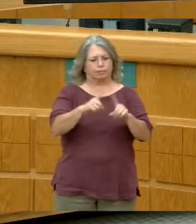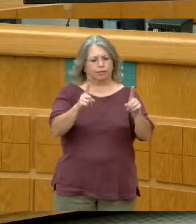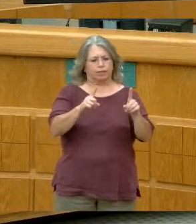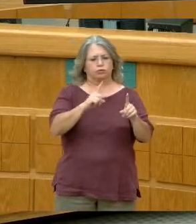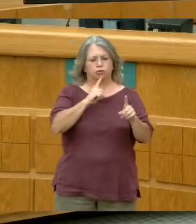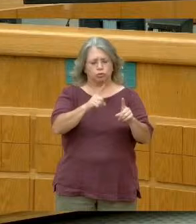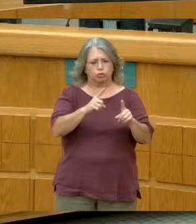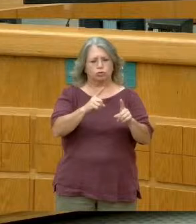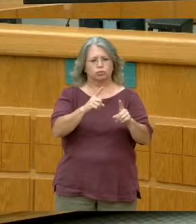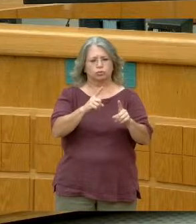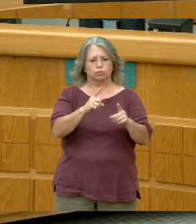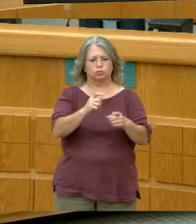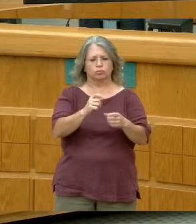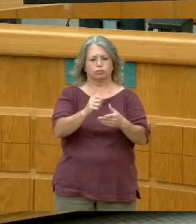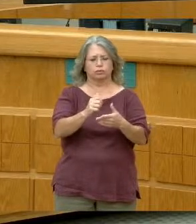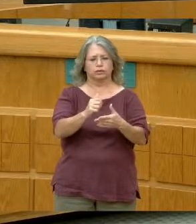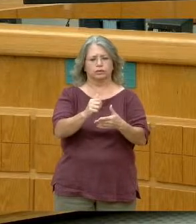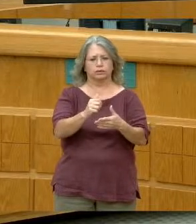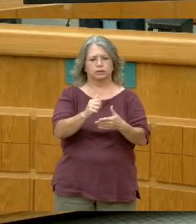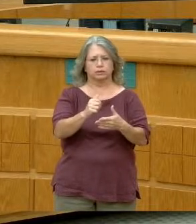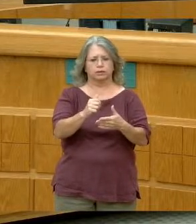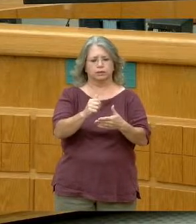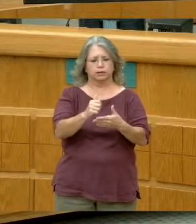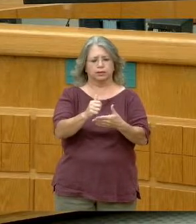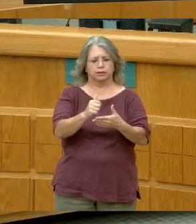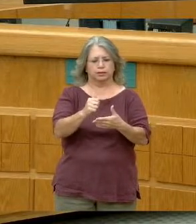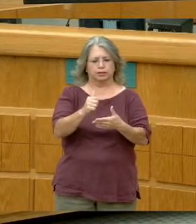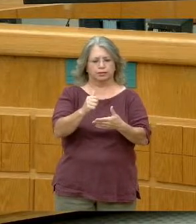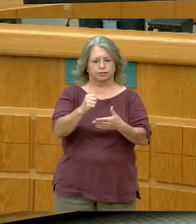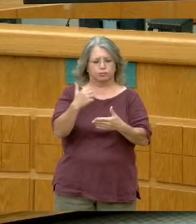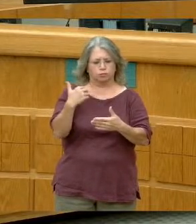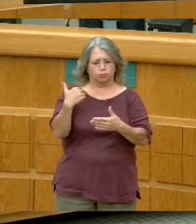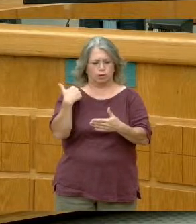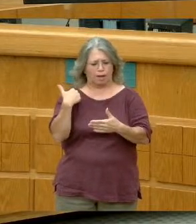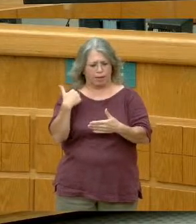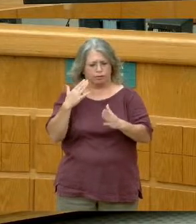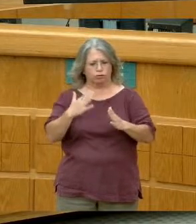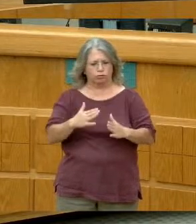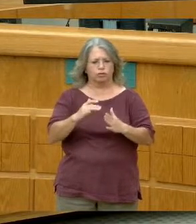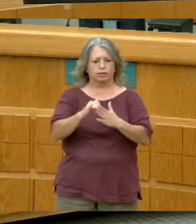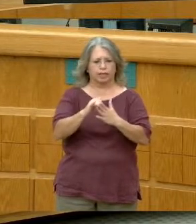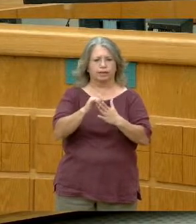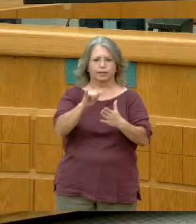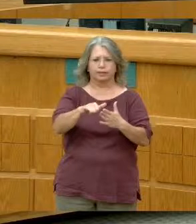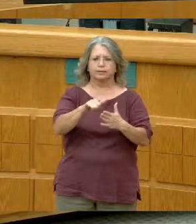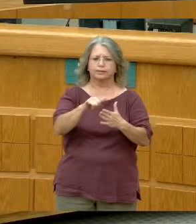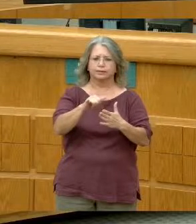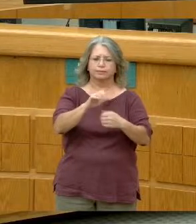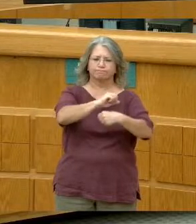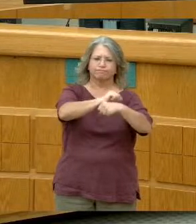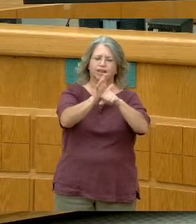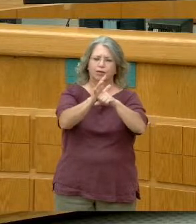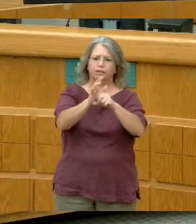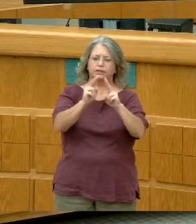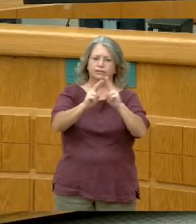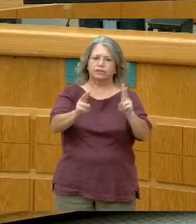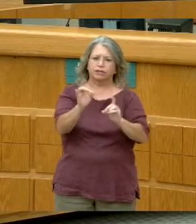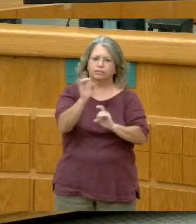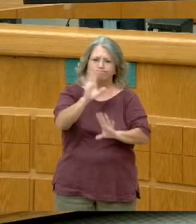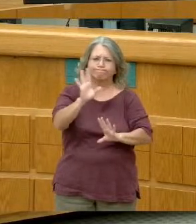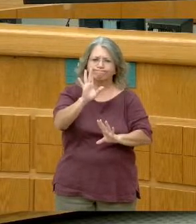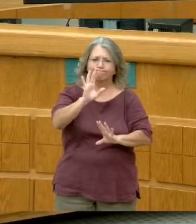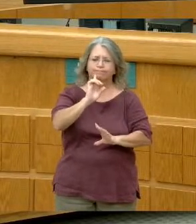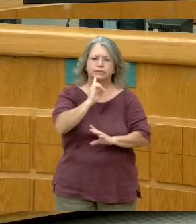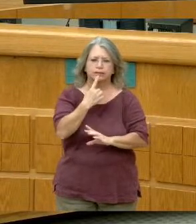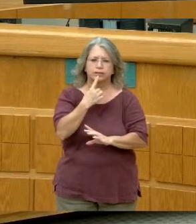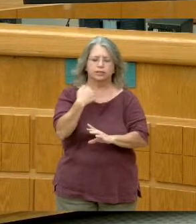serious illness that we're dealing with, and that's why we're so adamant that you follow the rules and regulations